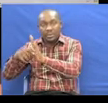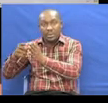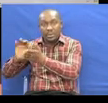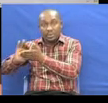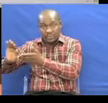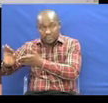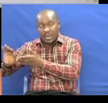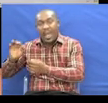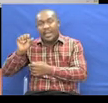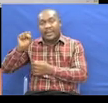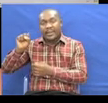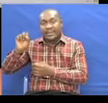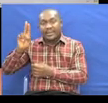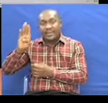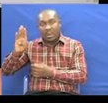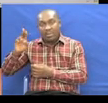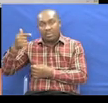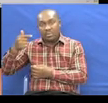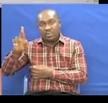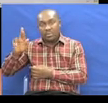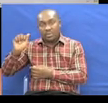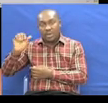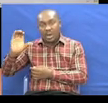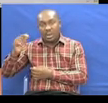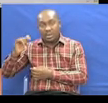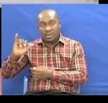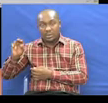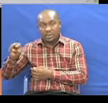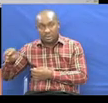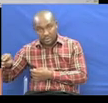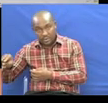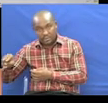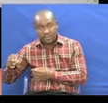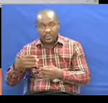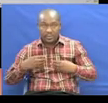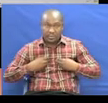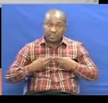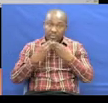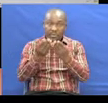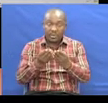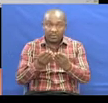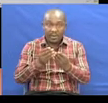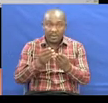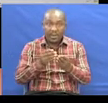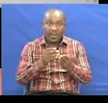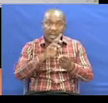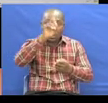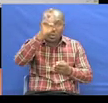Okay, and then I'm going to leave the questions which will pop on your screen. Thank